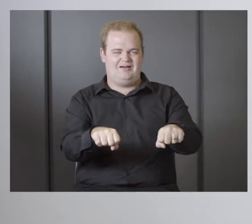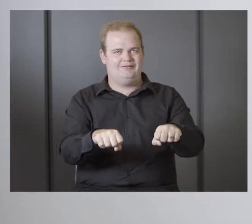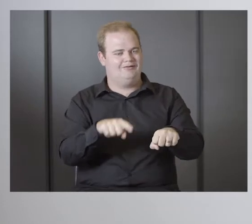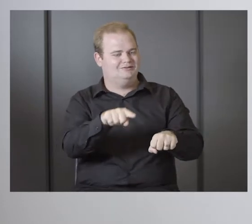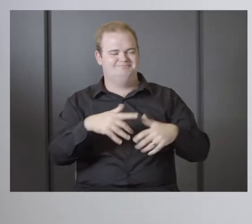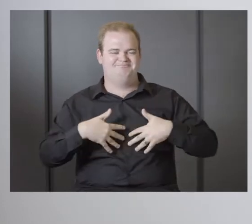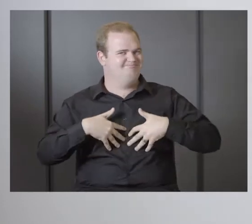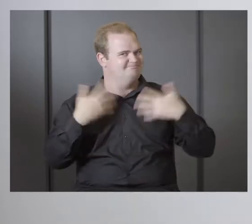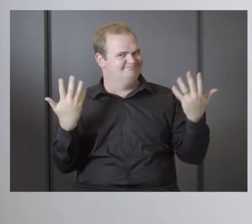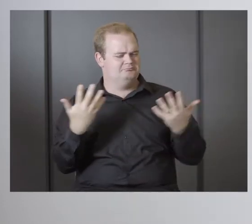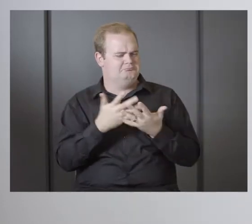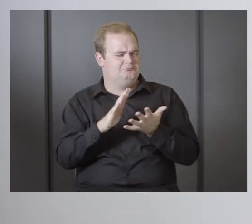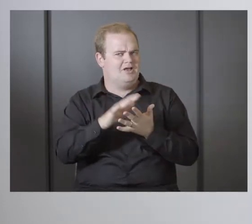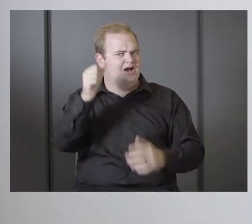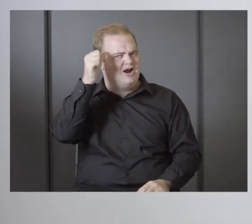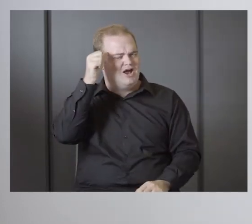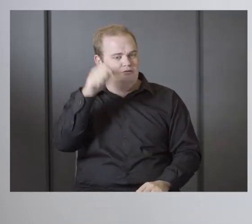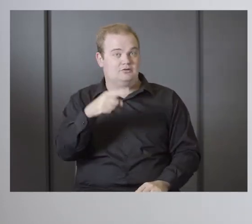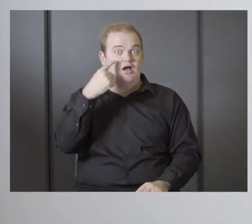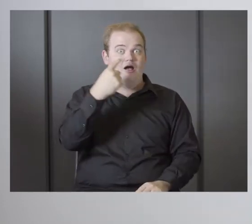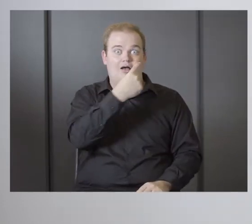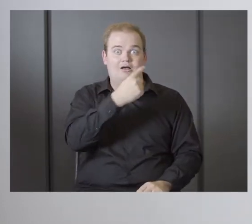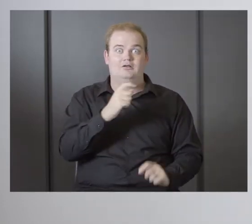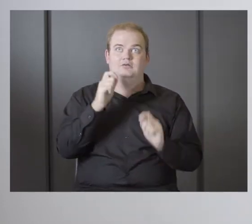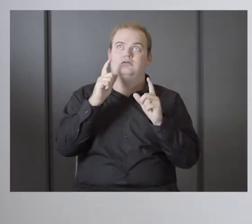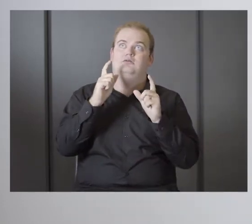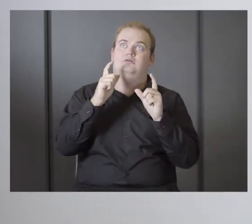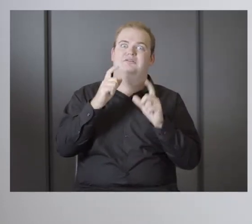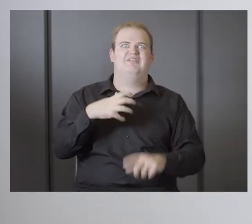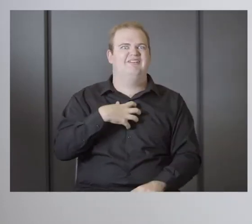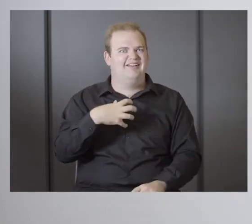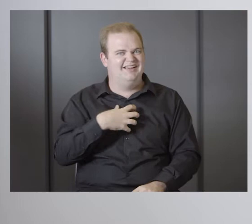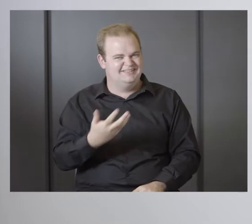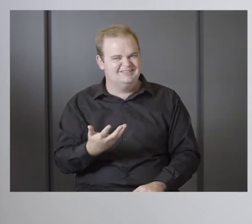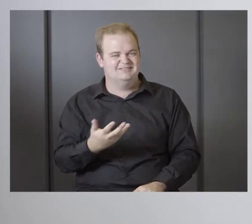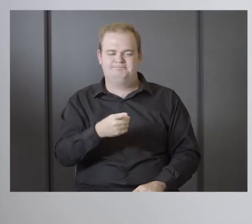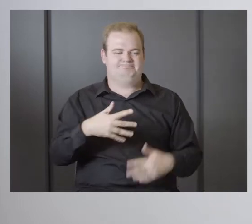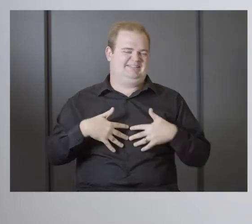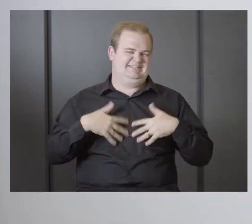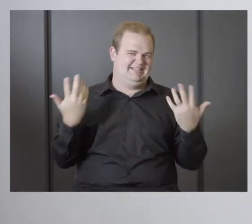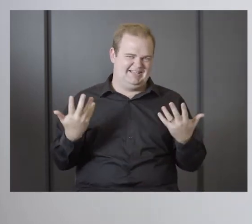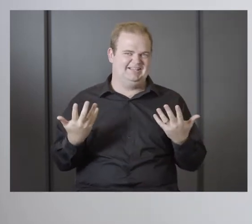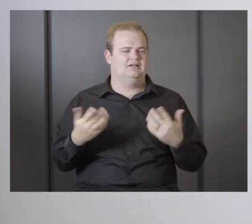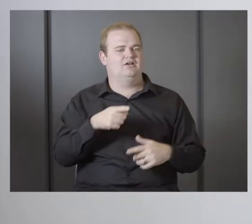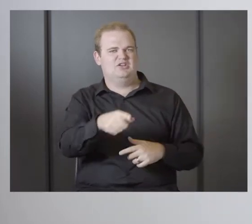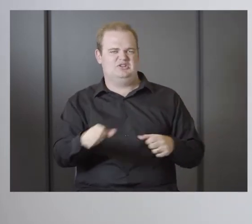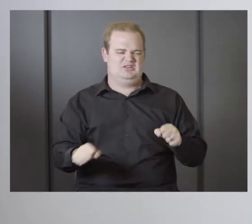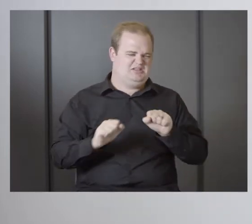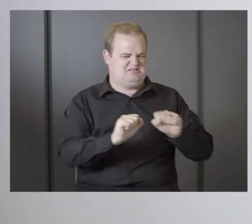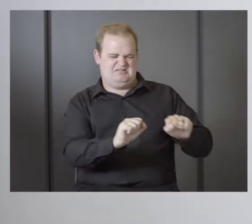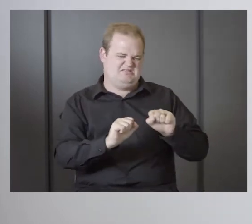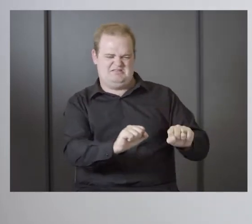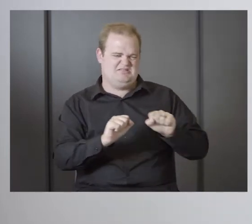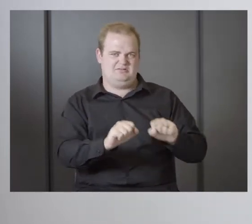she didn't really like it because her eyes were open and like this. And she didn't really like it, so she started